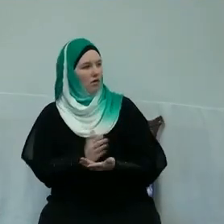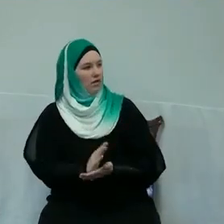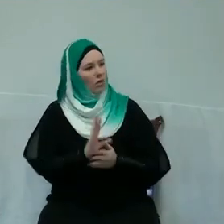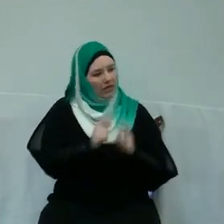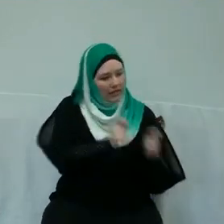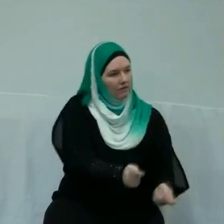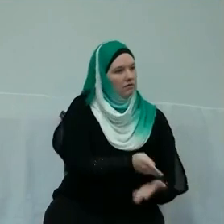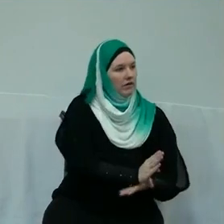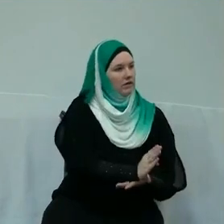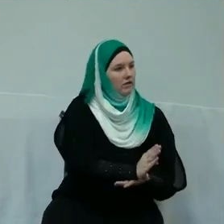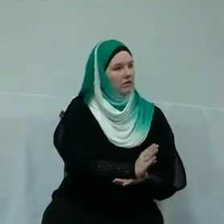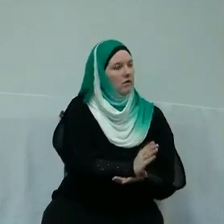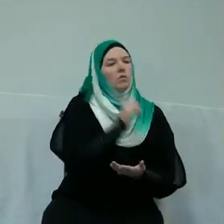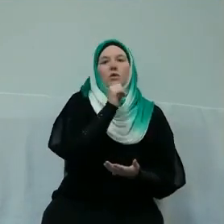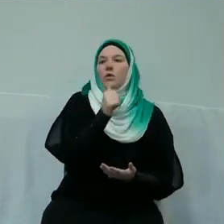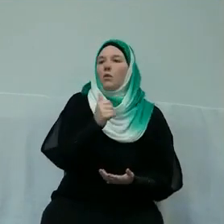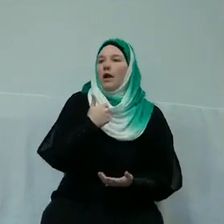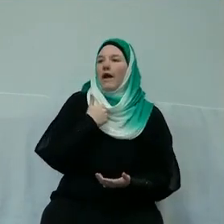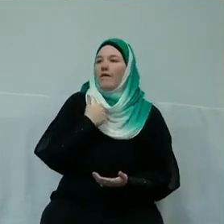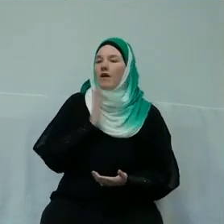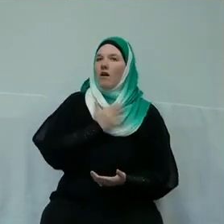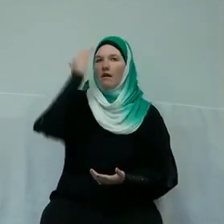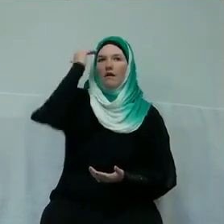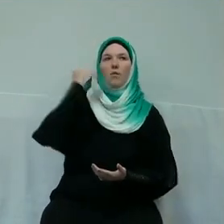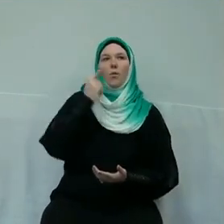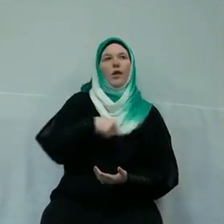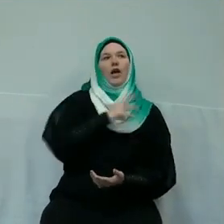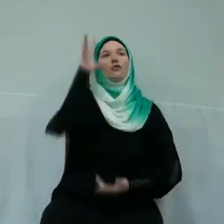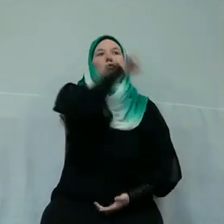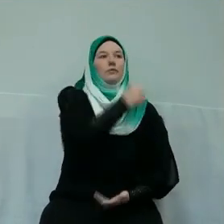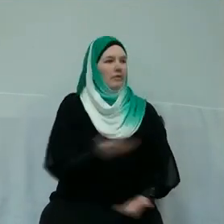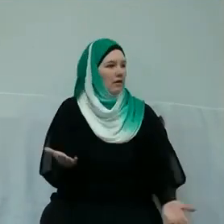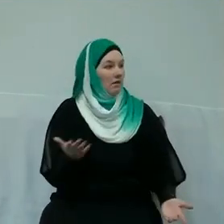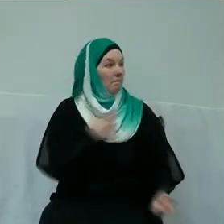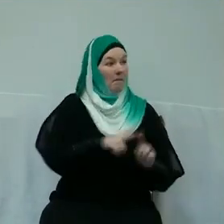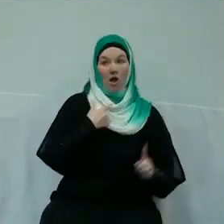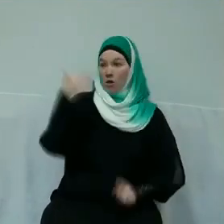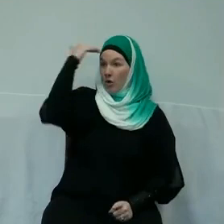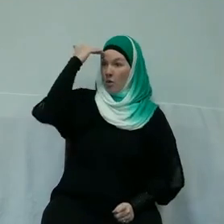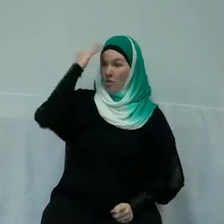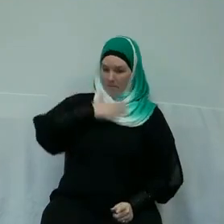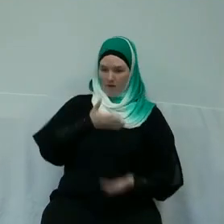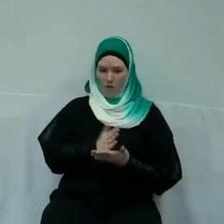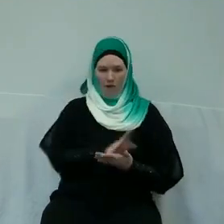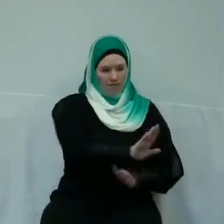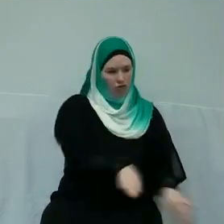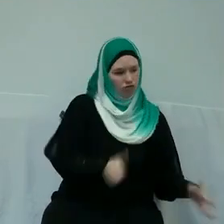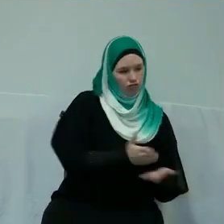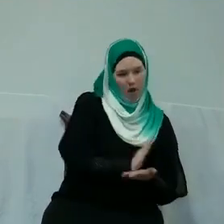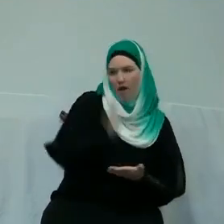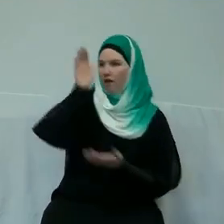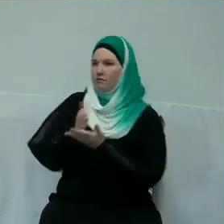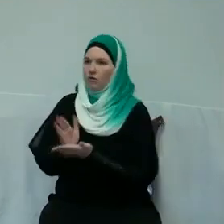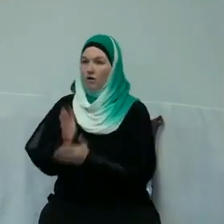have even in our head what are those rights. We assume things, but on what basis? We don't spend